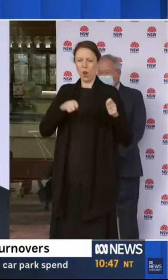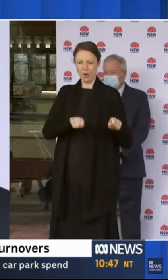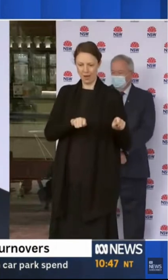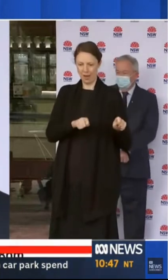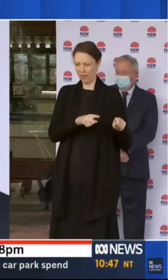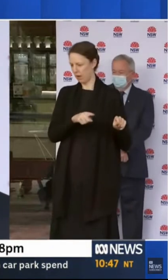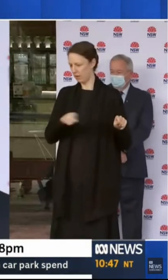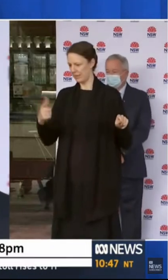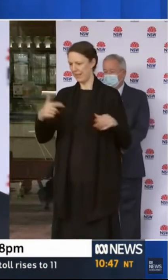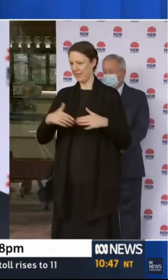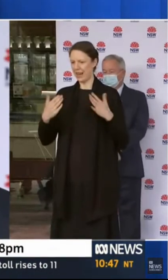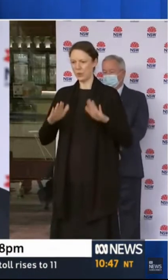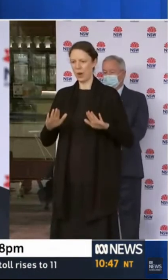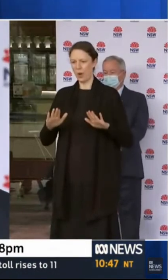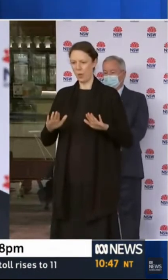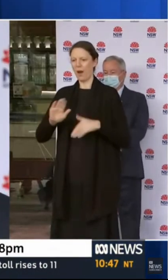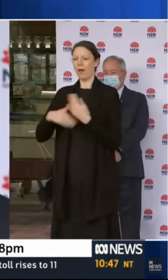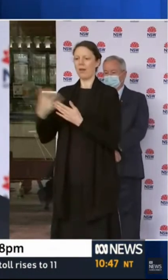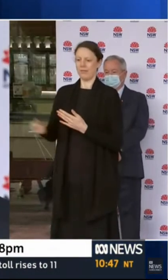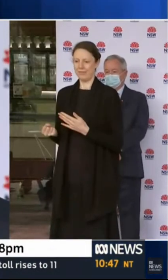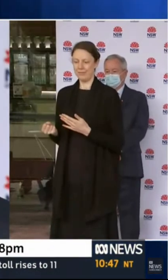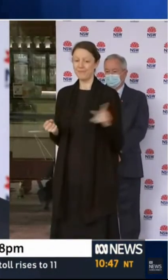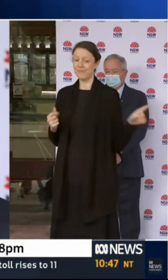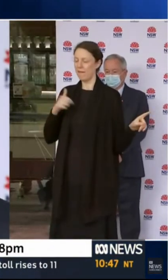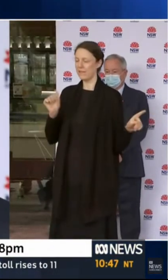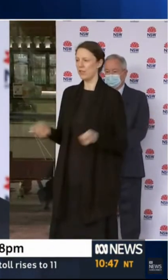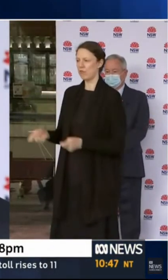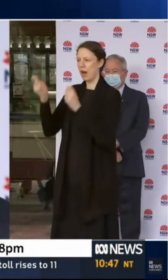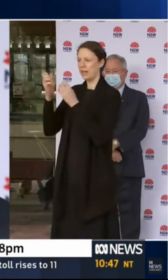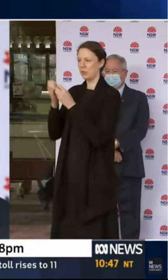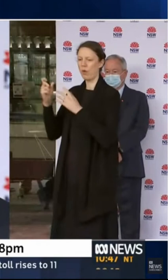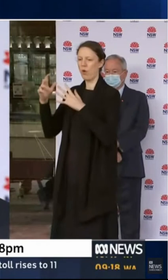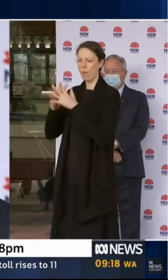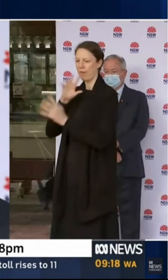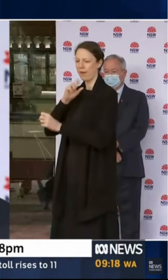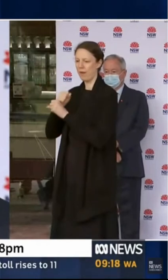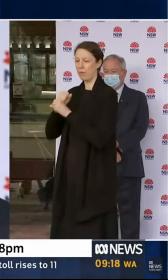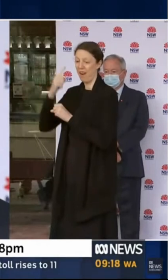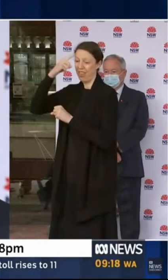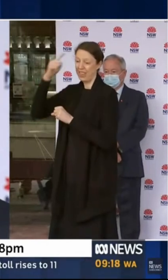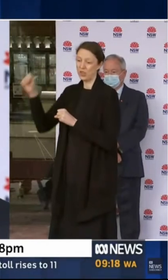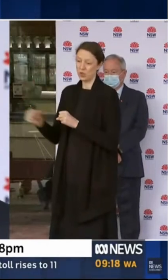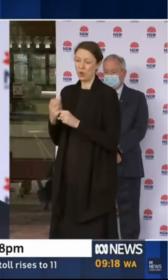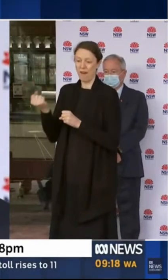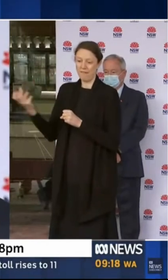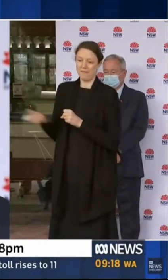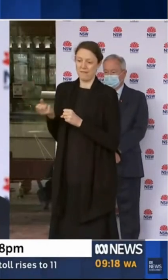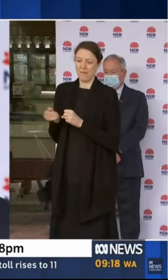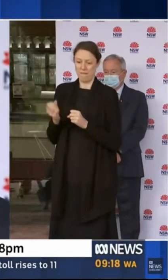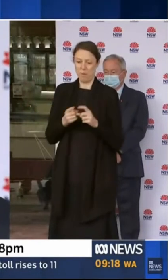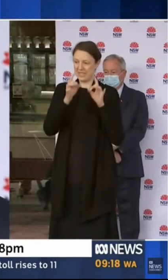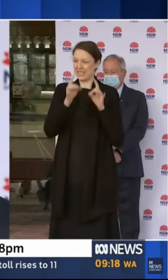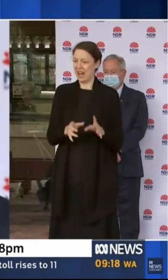Federal Treasurer. I mean, we believe that there should be support available to casual workers and individuals from day one to day seven, but more